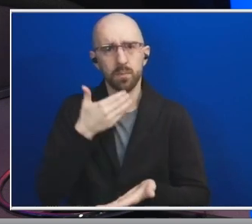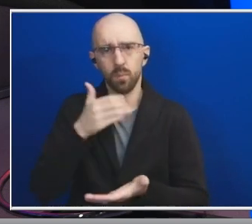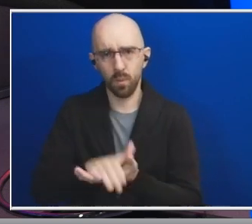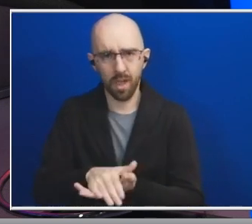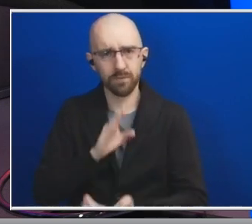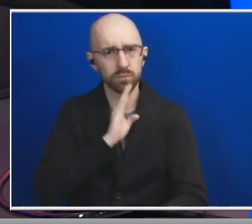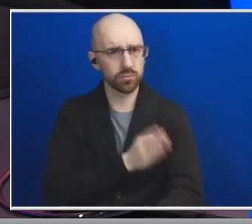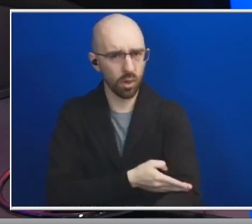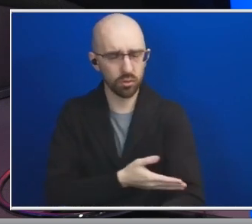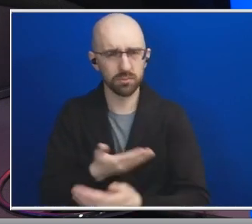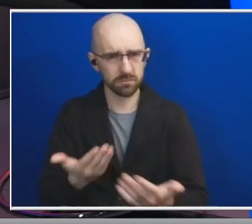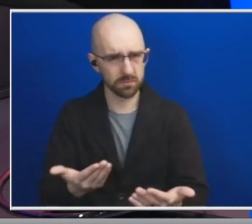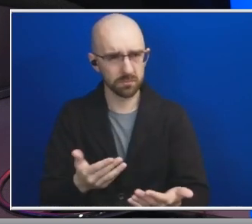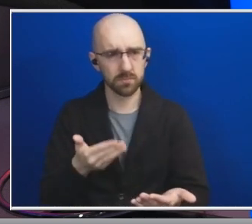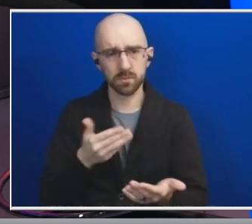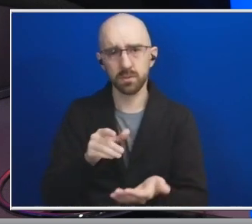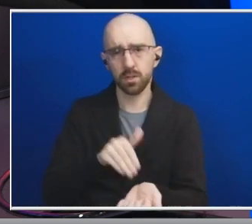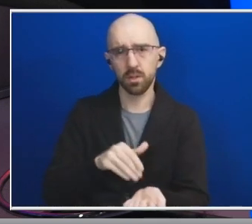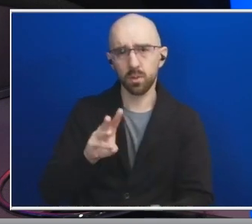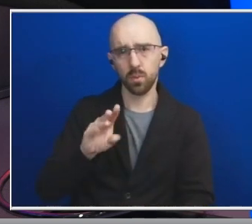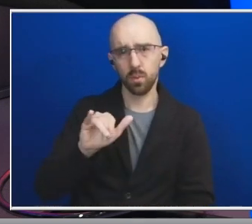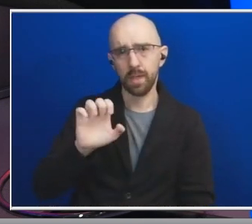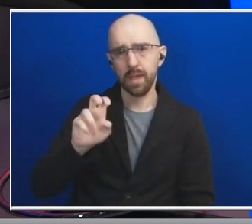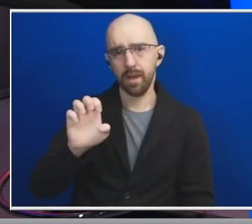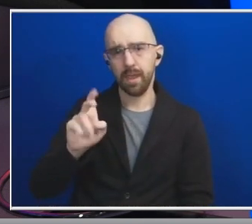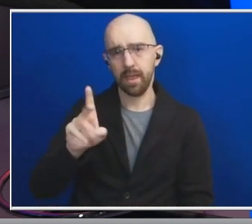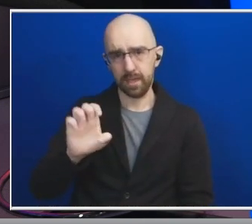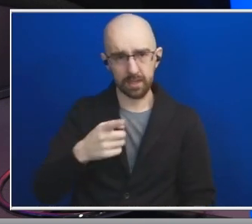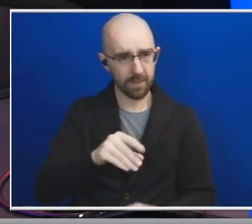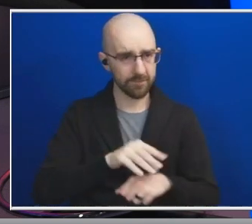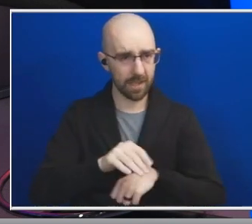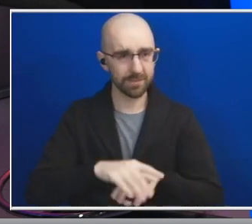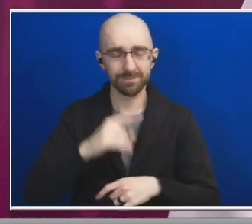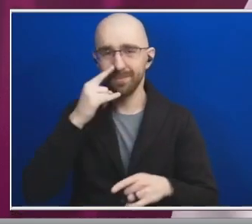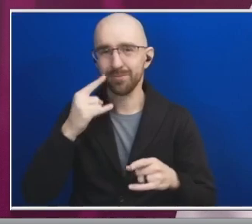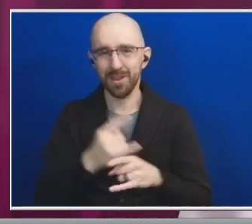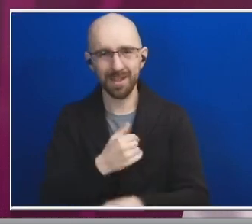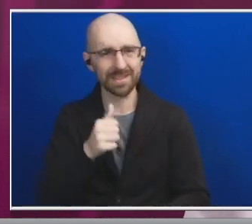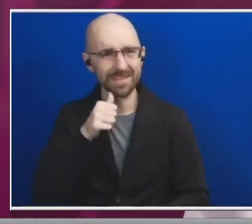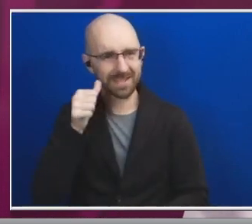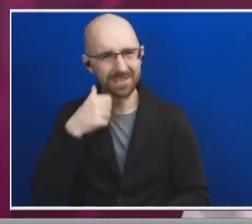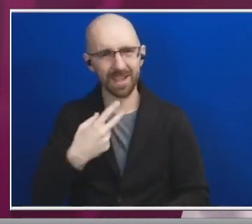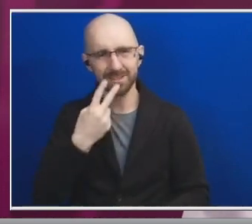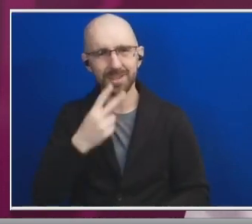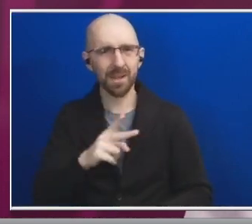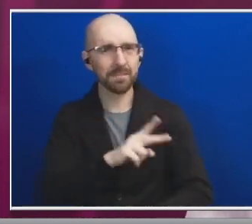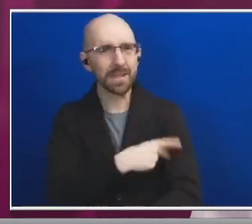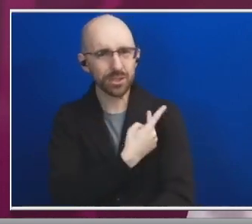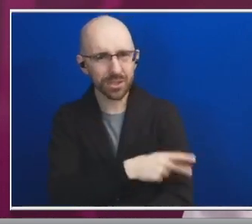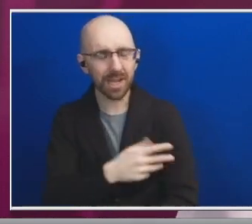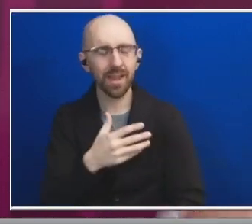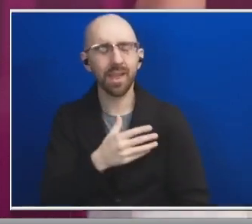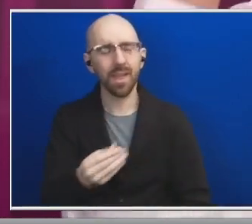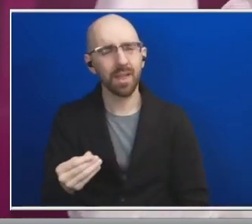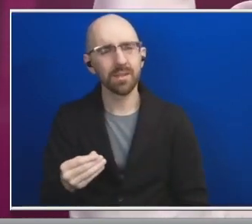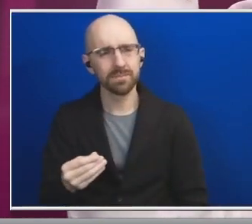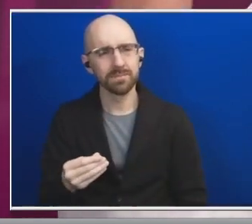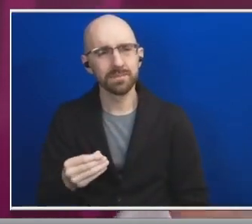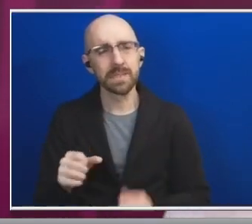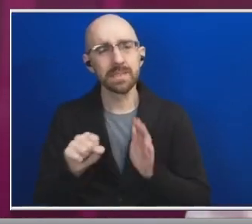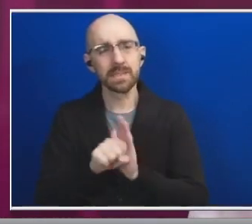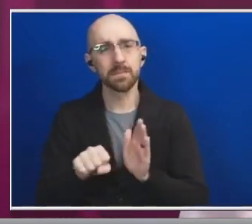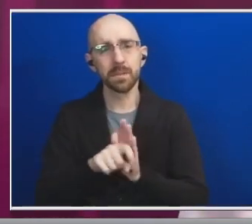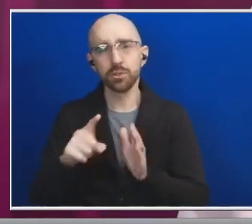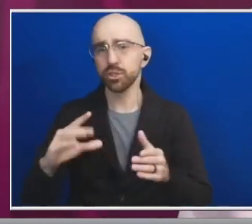Winicky, any advice? Well, actually, ironically, yesterday I was just seeing a patient, and the symptoms that she was telling me, my light